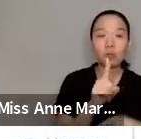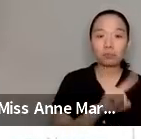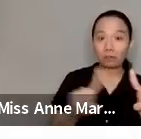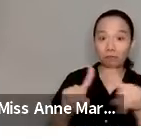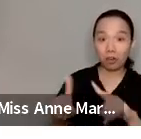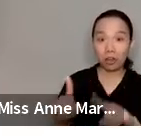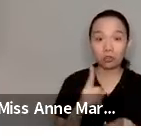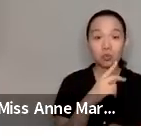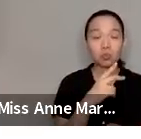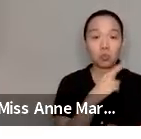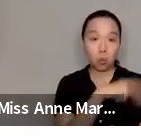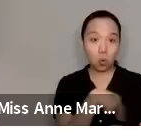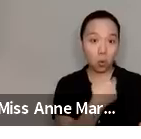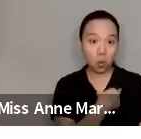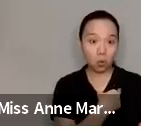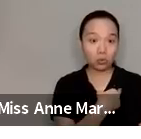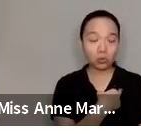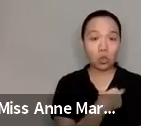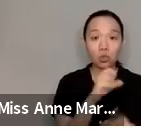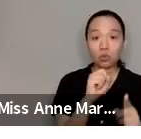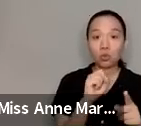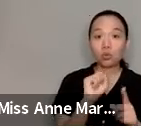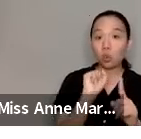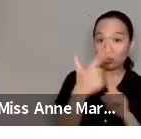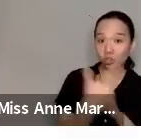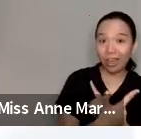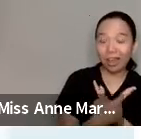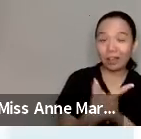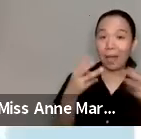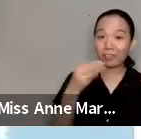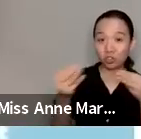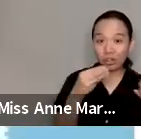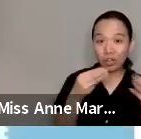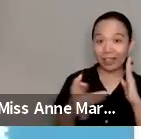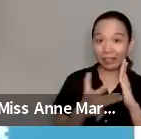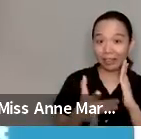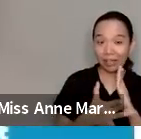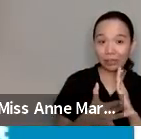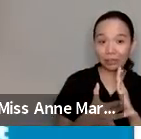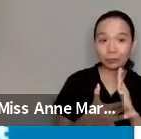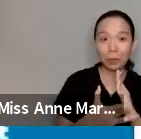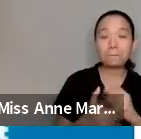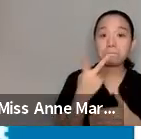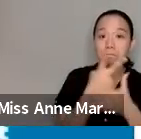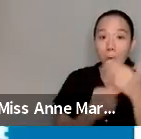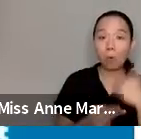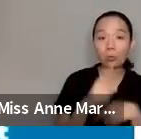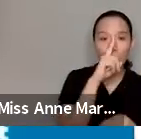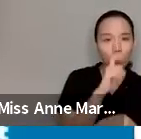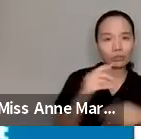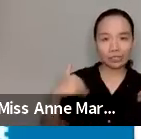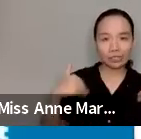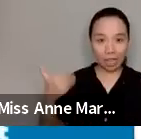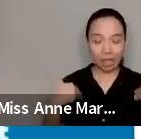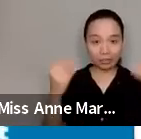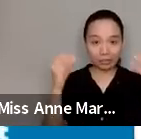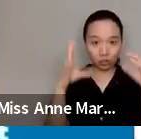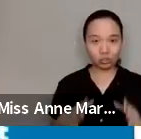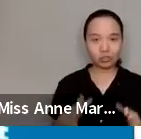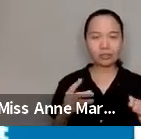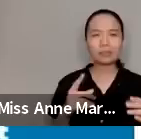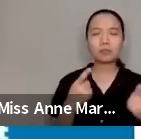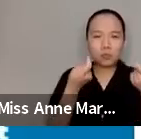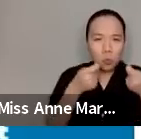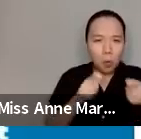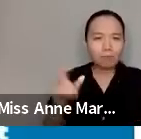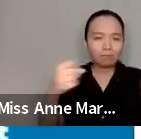roles: social, managerial, and technical role. Both old and young teachers struggled to embrace technologies